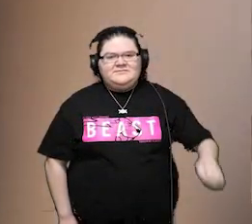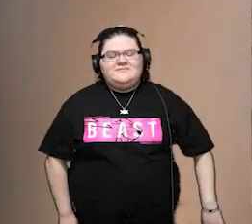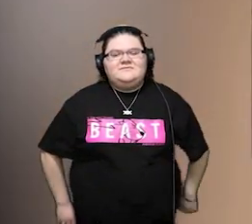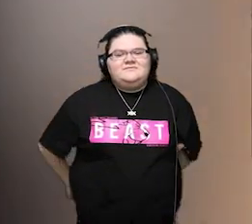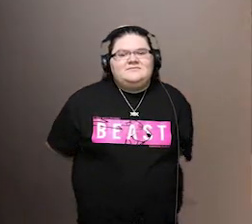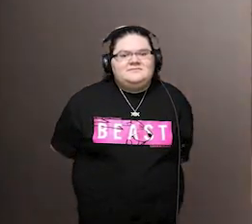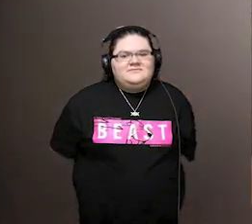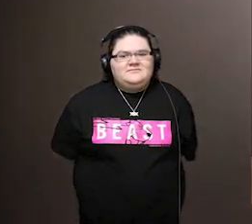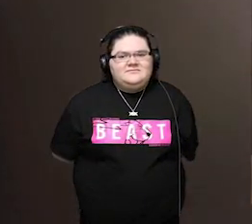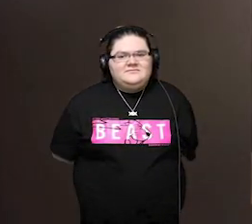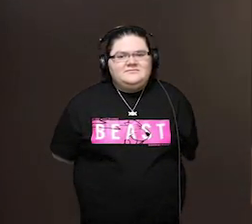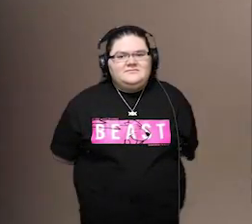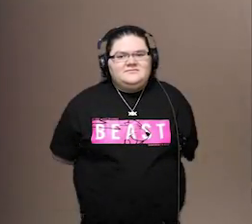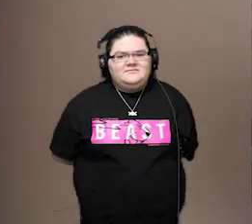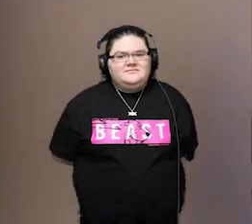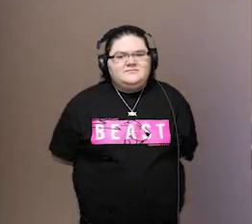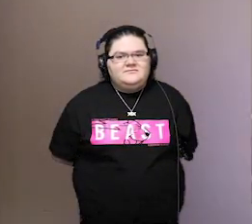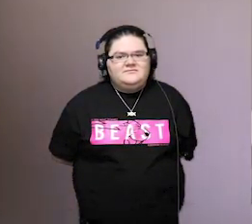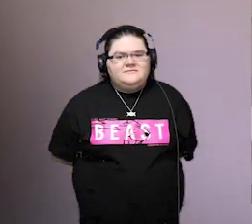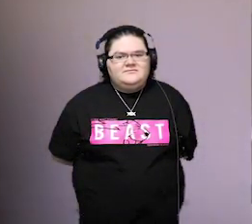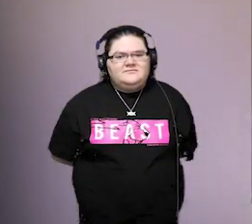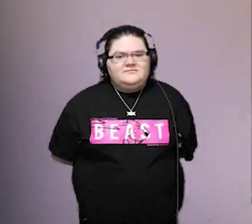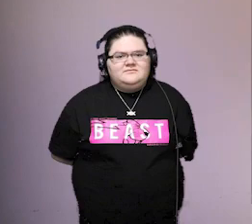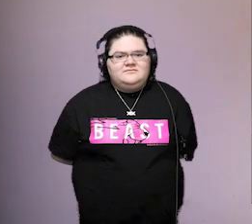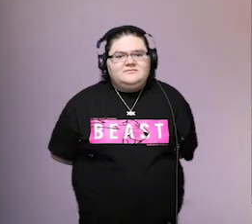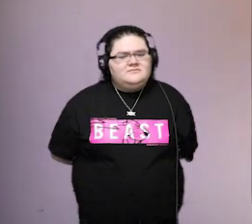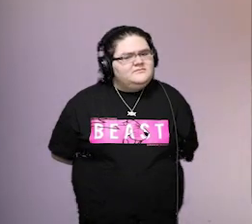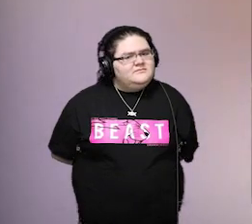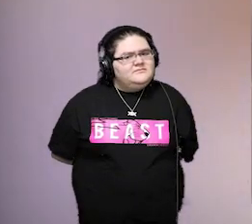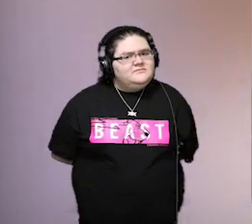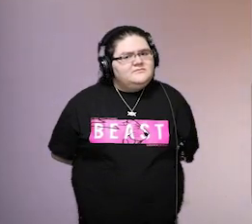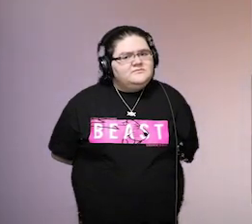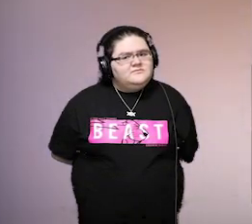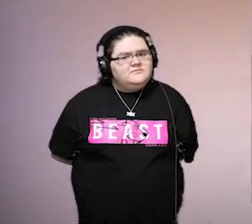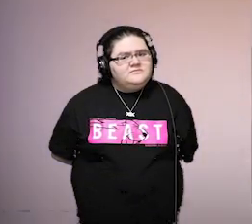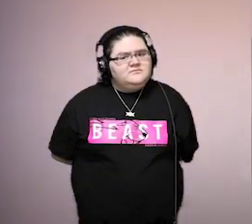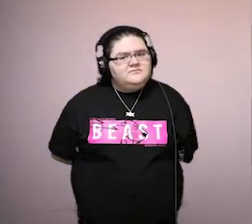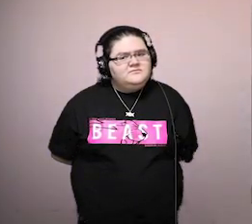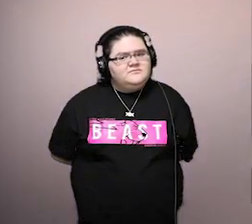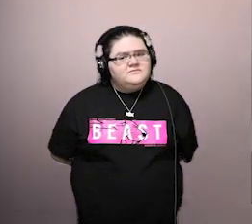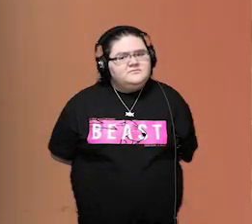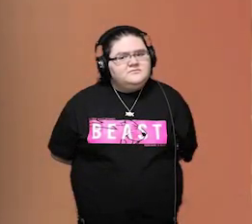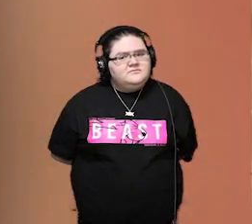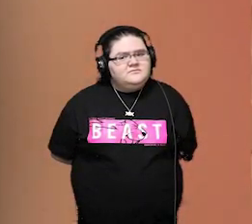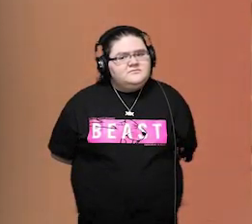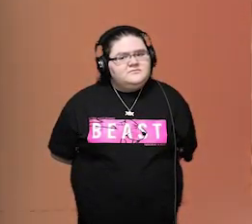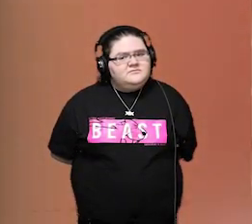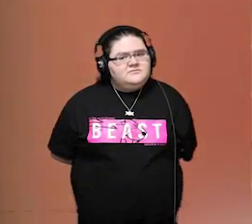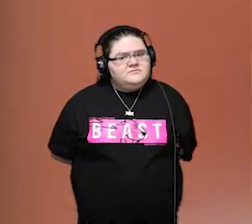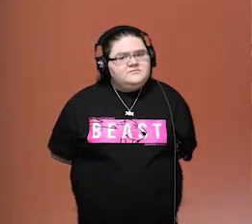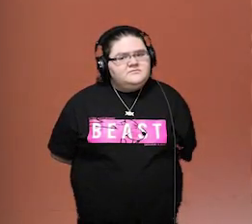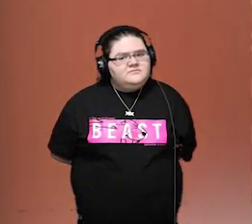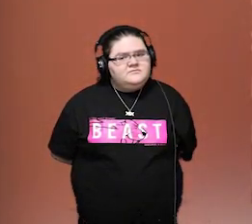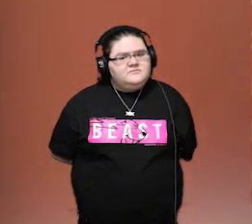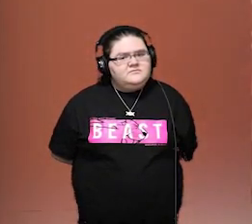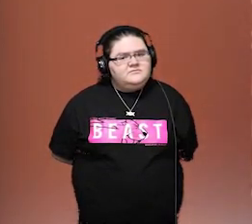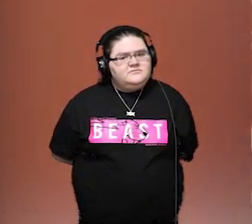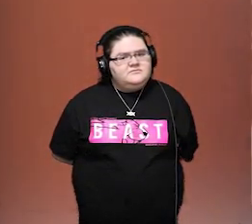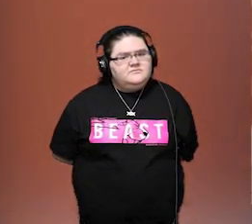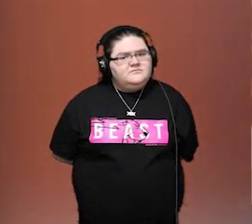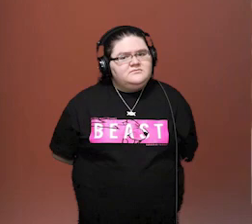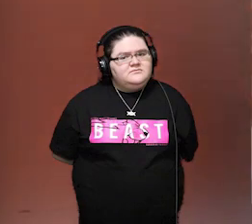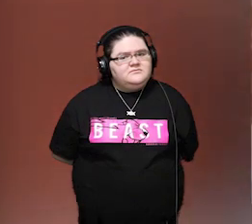fat man make a fat lady look skinny. So this is ridiculous. They ordered 10 boxes of pizza. What are you